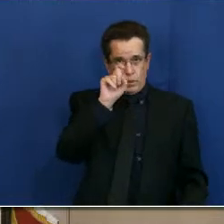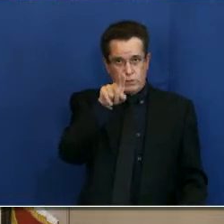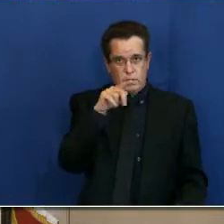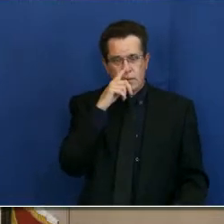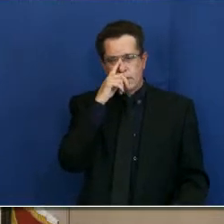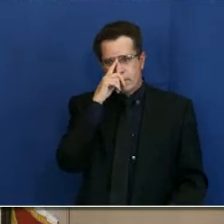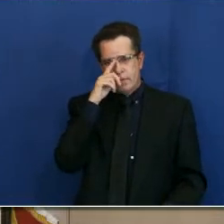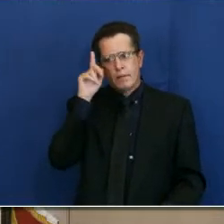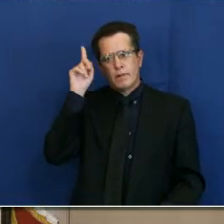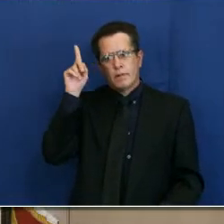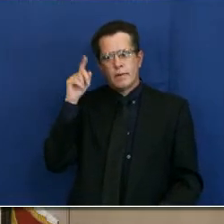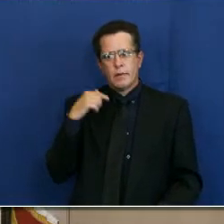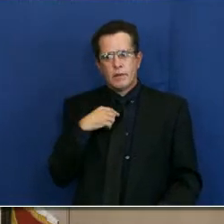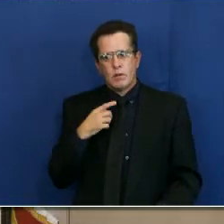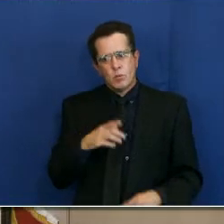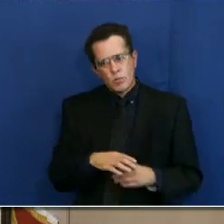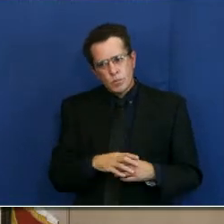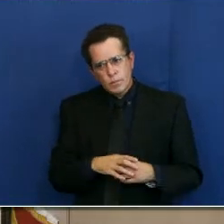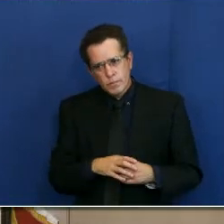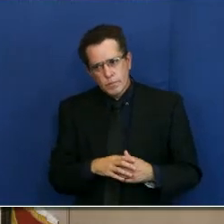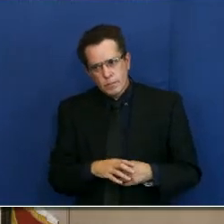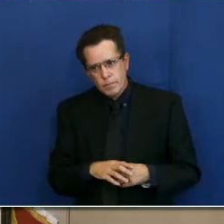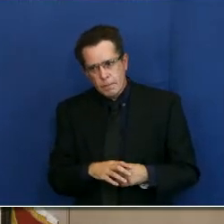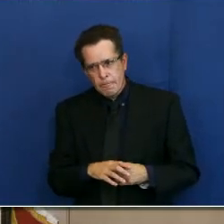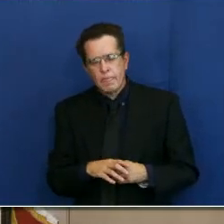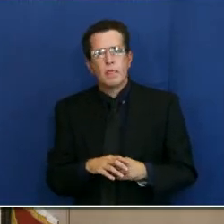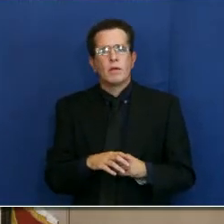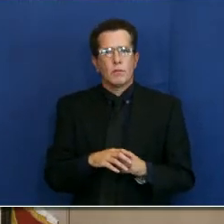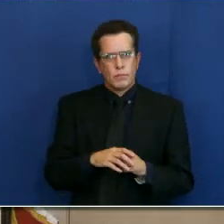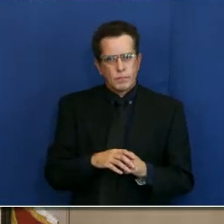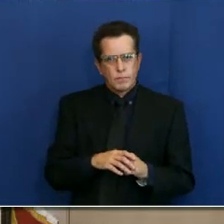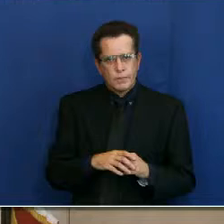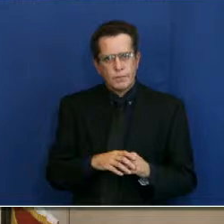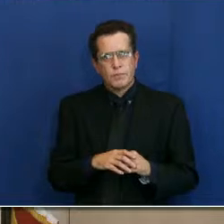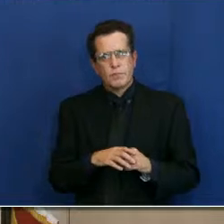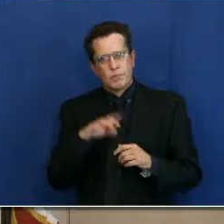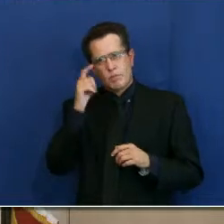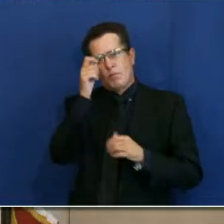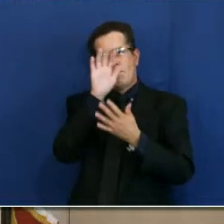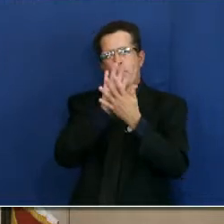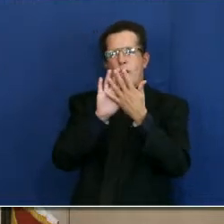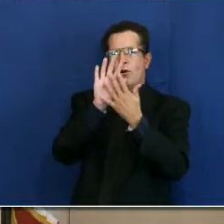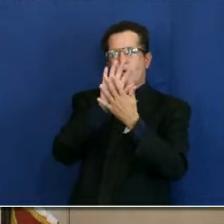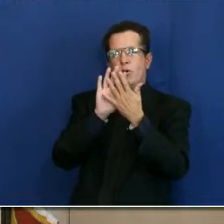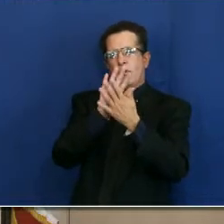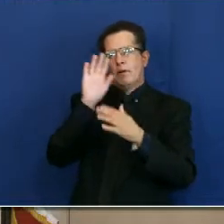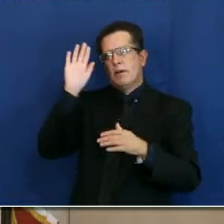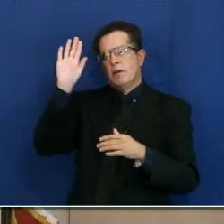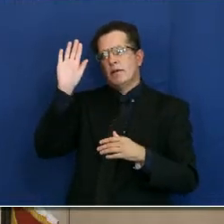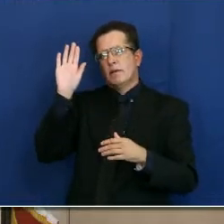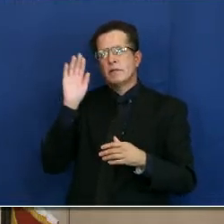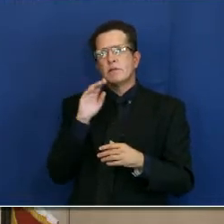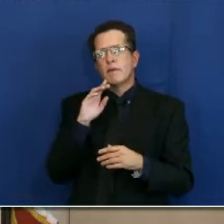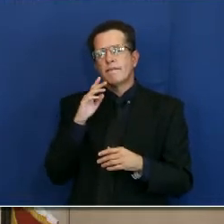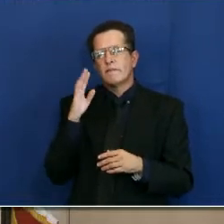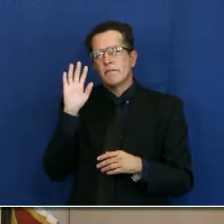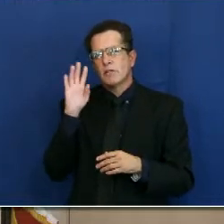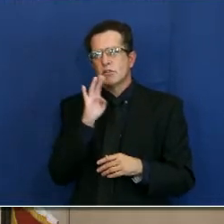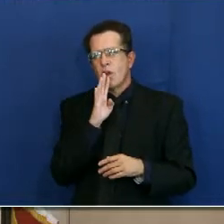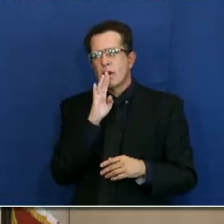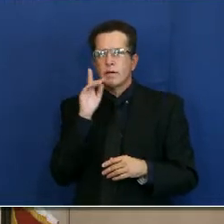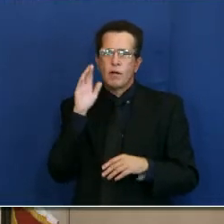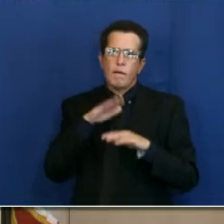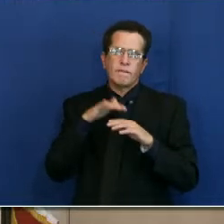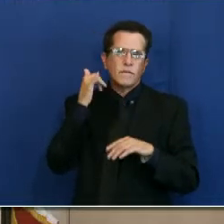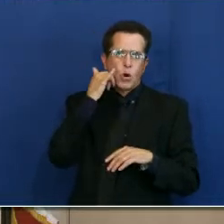I just wondered, in terms of this individual voting committee, they were saying when they talked the fact that it was on Border Patrol property would reduce overall